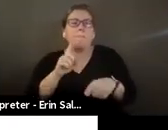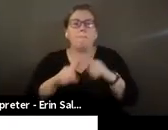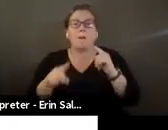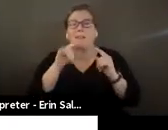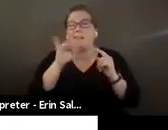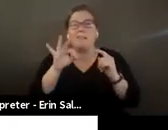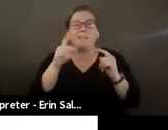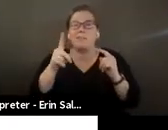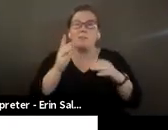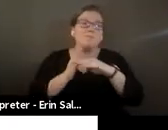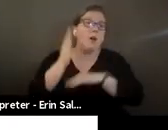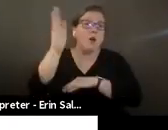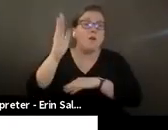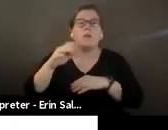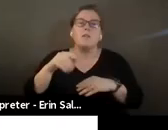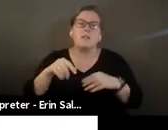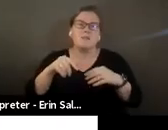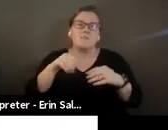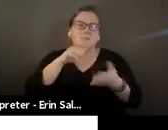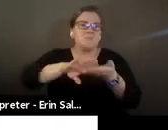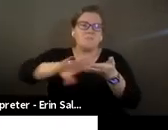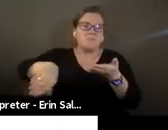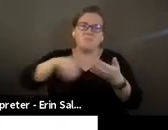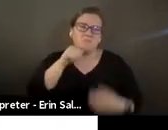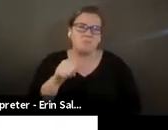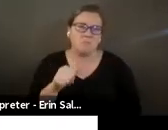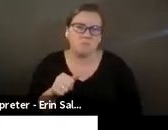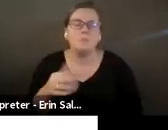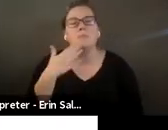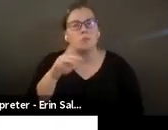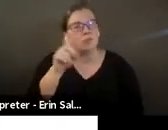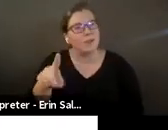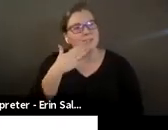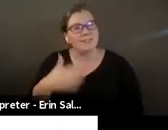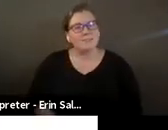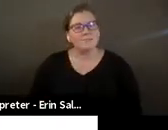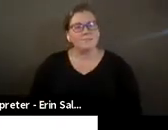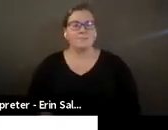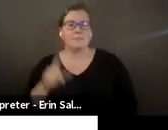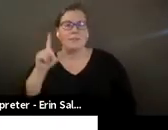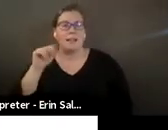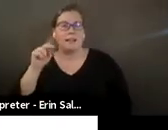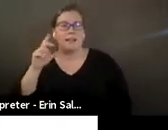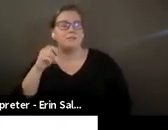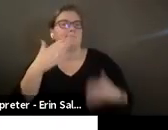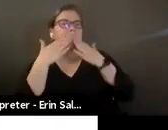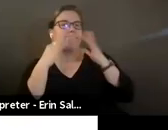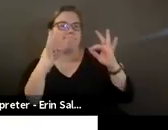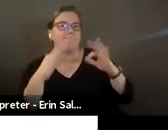said, qualify or disqualify anyone? Good question. Perfect. Thank you.